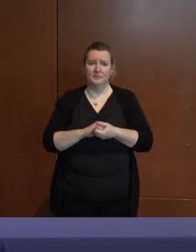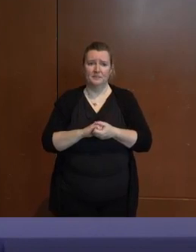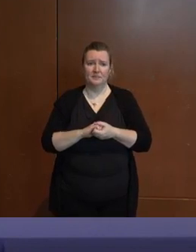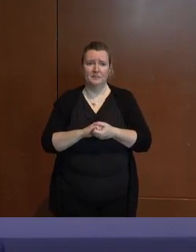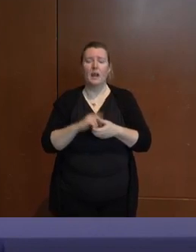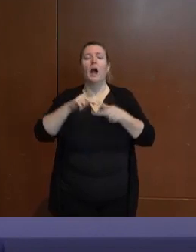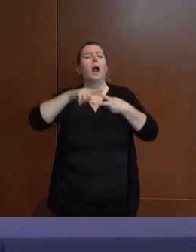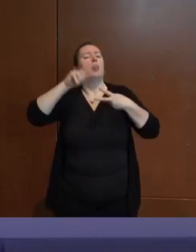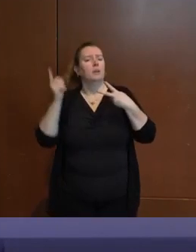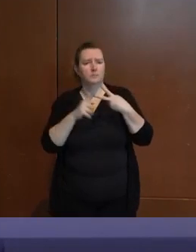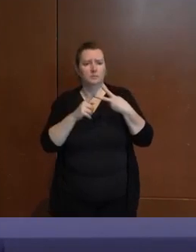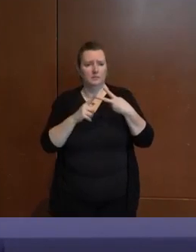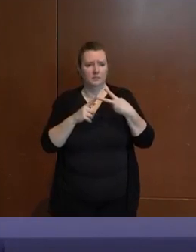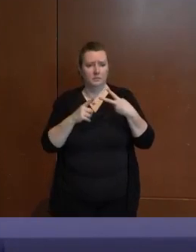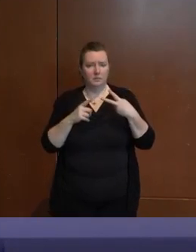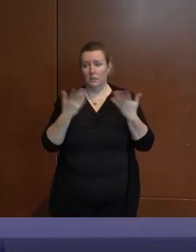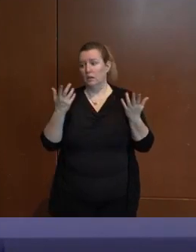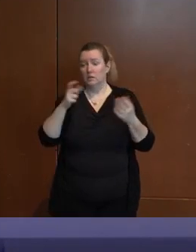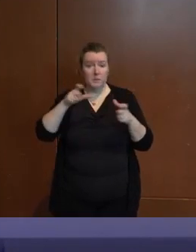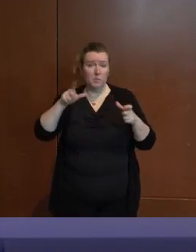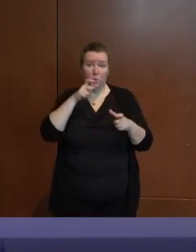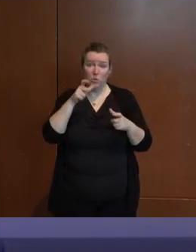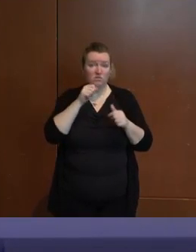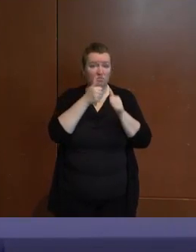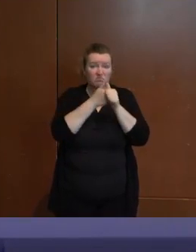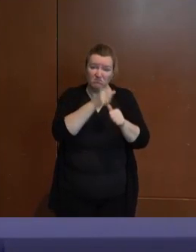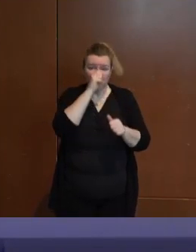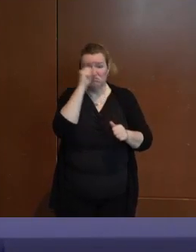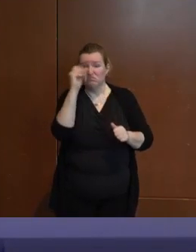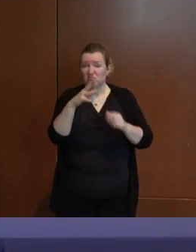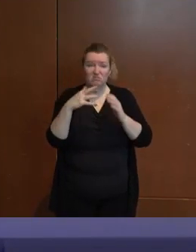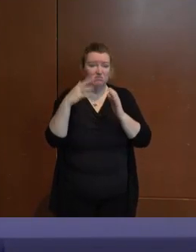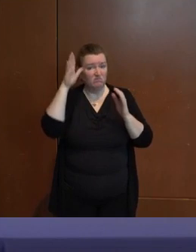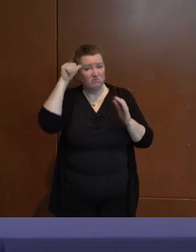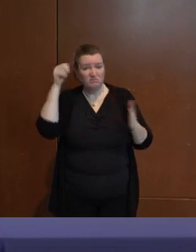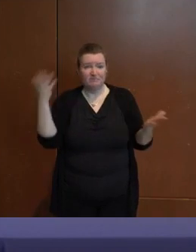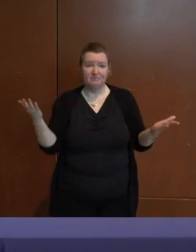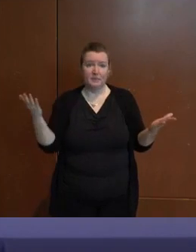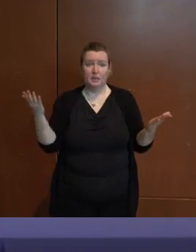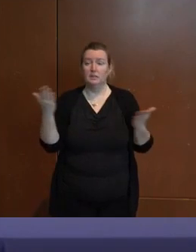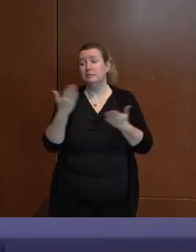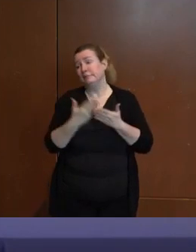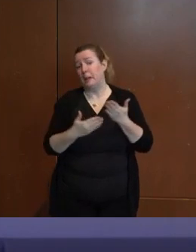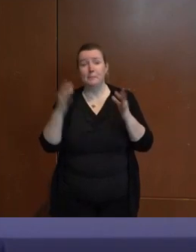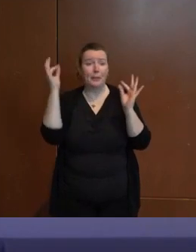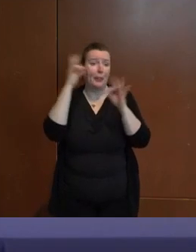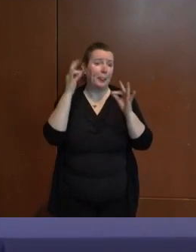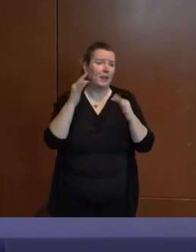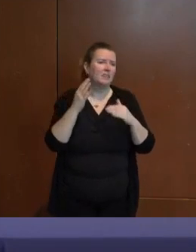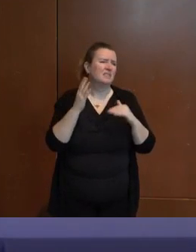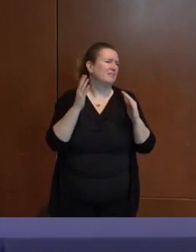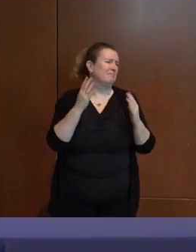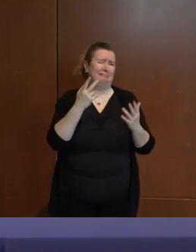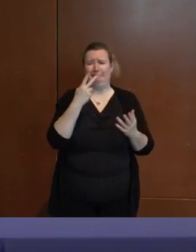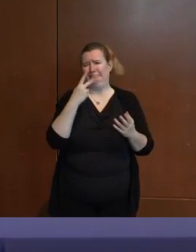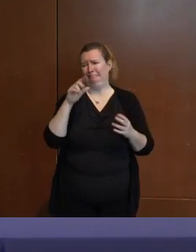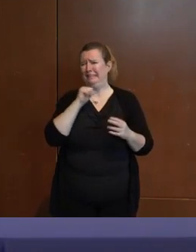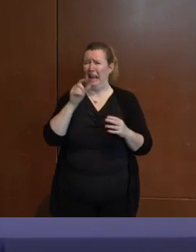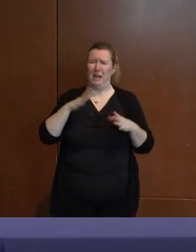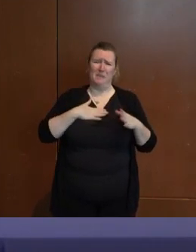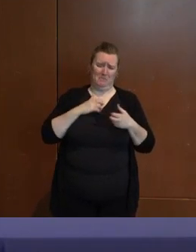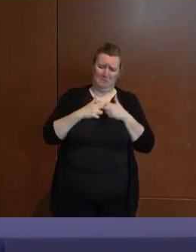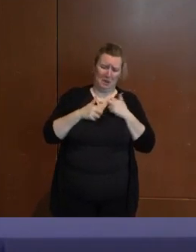I assume there's some amount of ignorance. There's maybe still some amount of I'm above it all. This is somebody else's problem. But